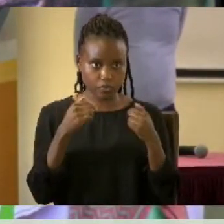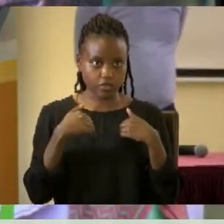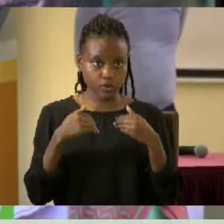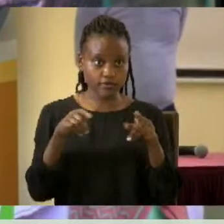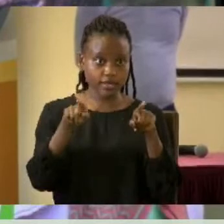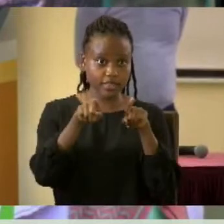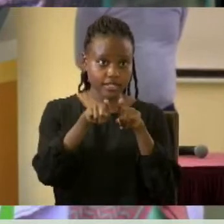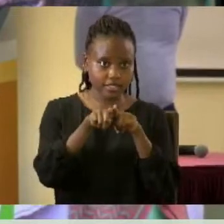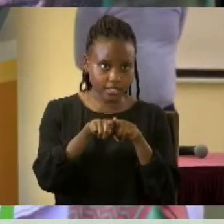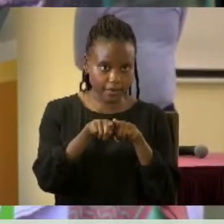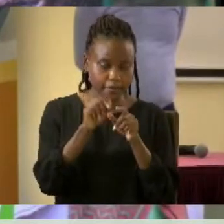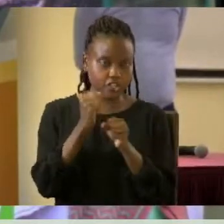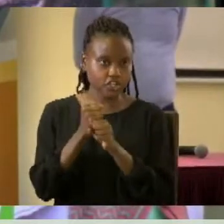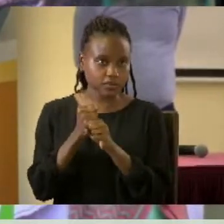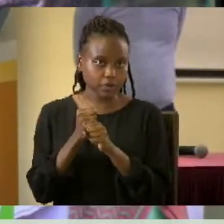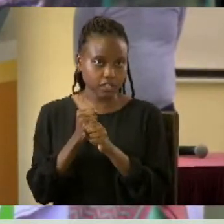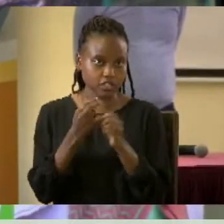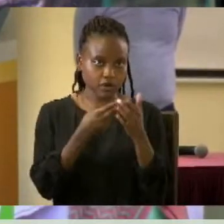same treatment for both.